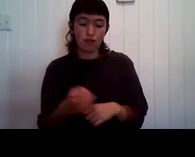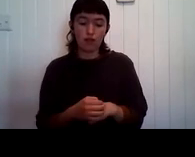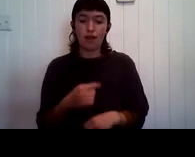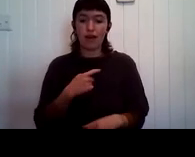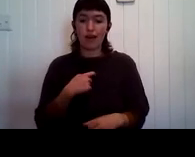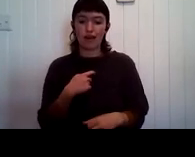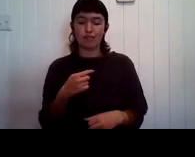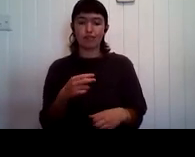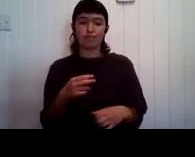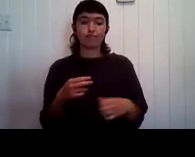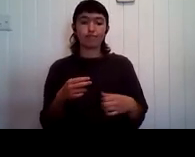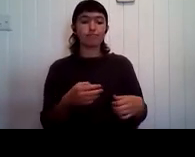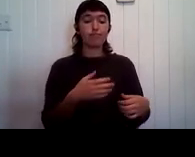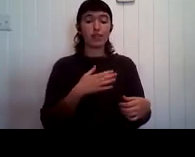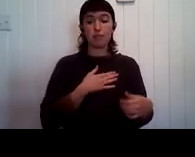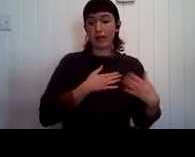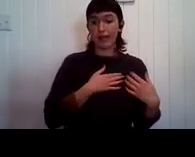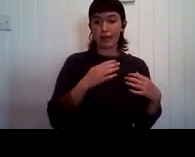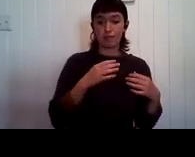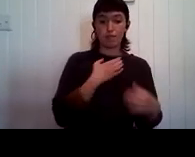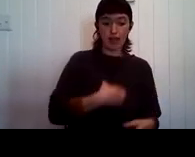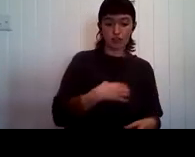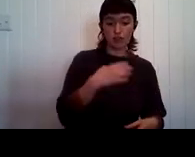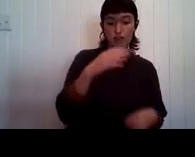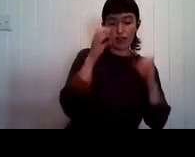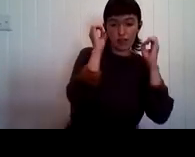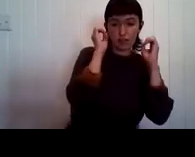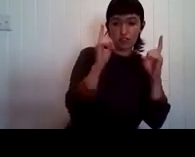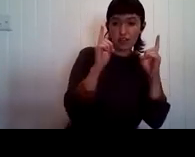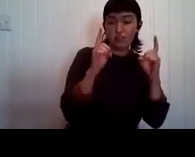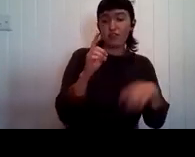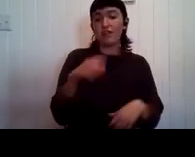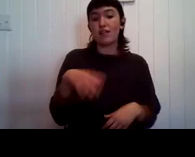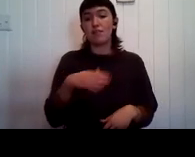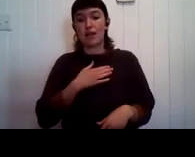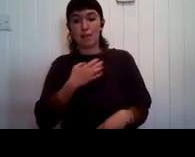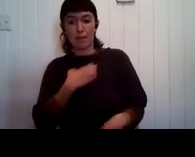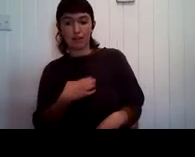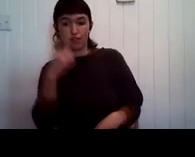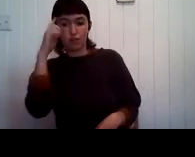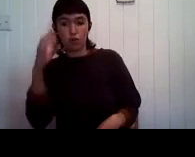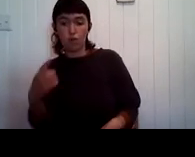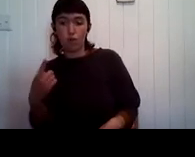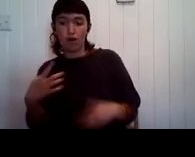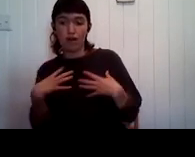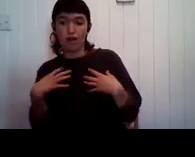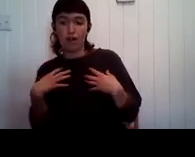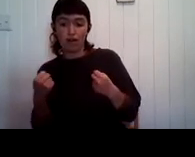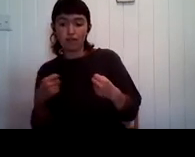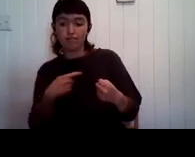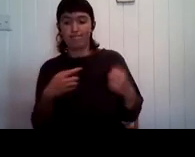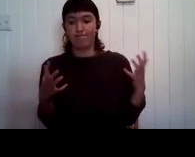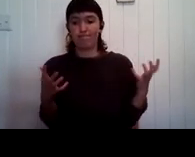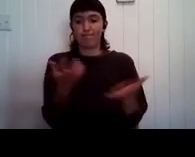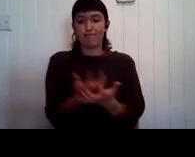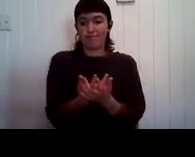One Health with my passion of education, and that's how One Health Lessons was born. Awesome, thanks. All right, we got a question